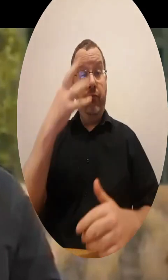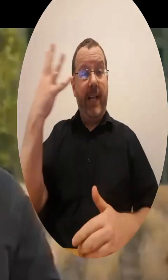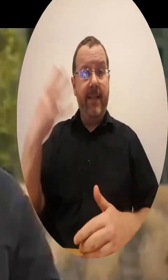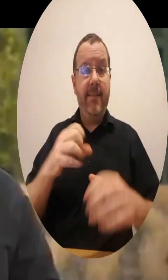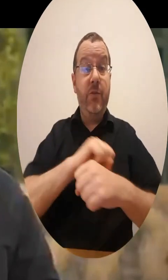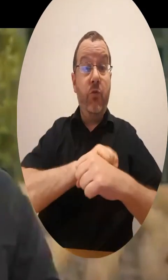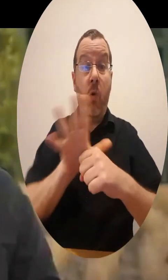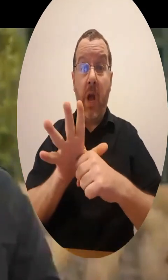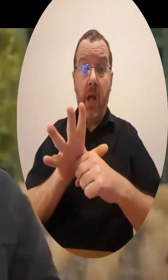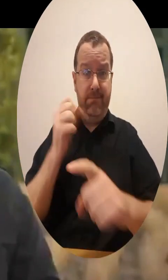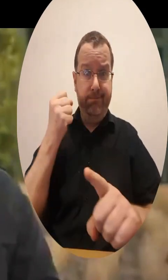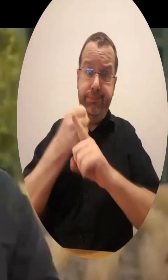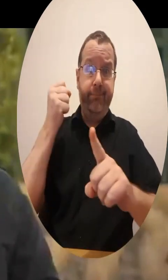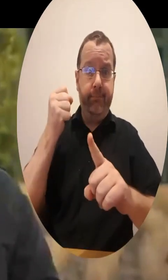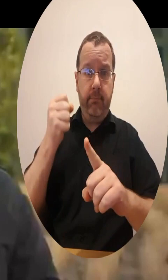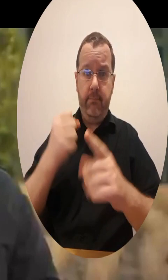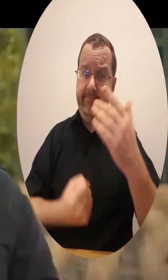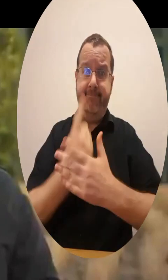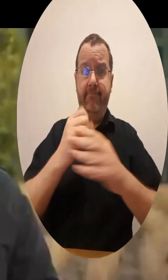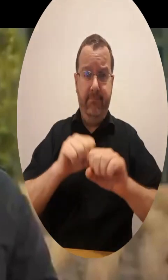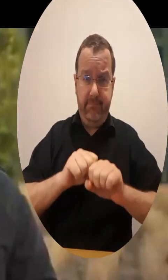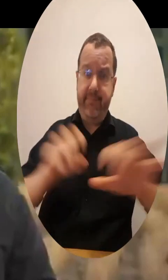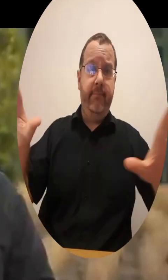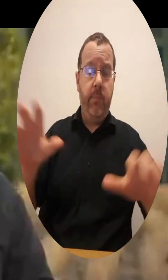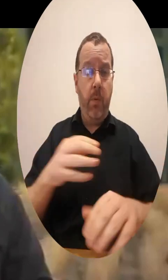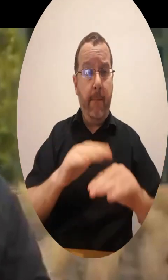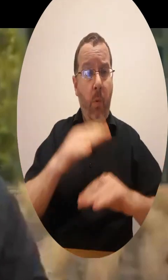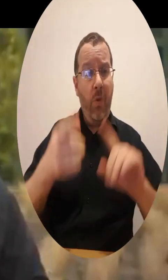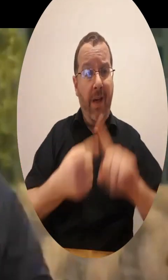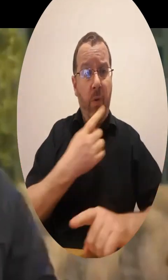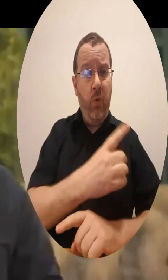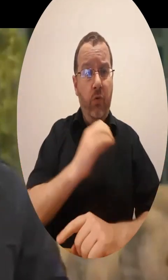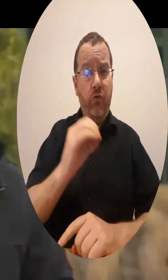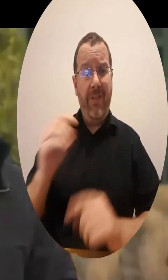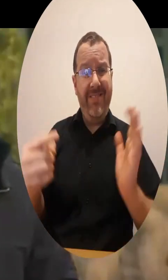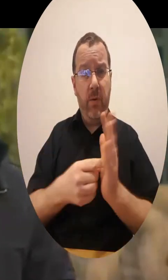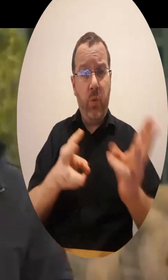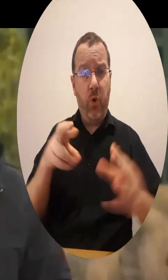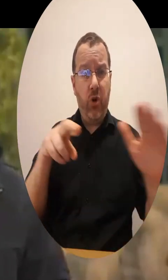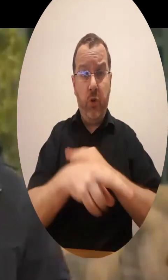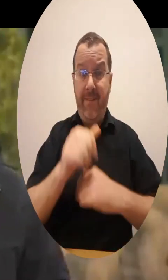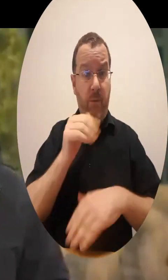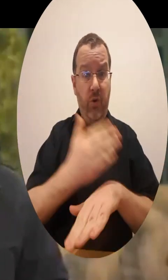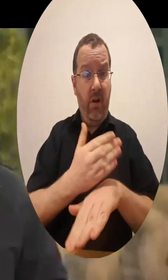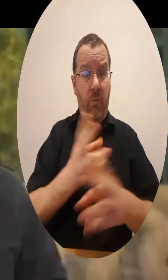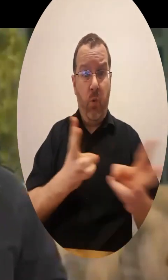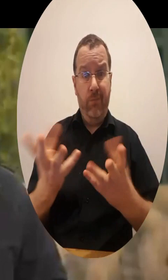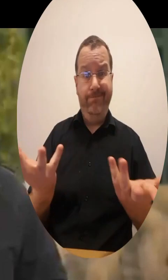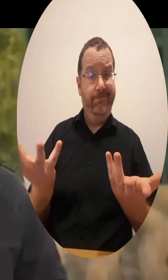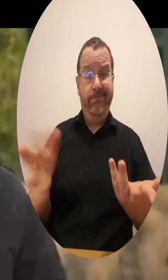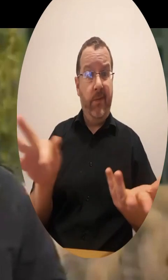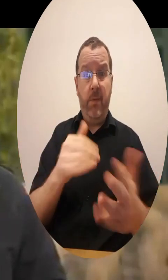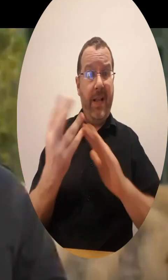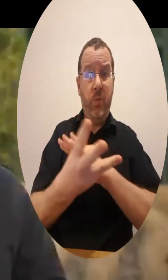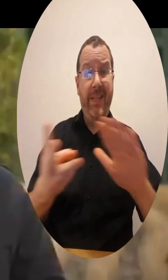and massive shock, with literally over 100,000 workers being unemployed since last week and